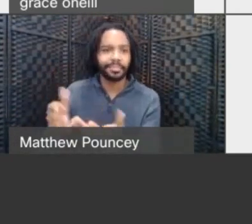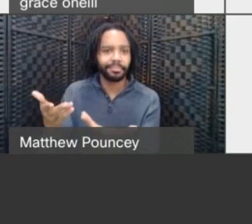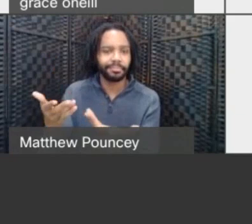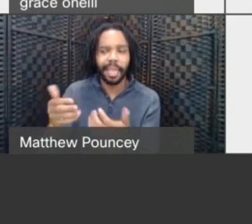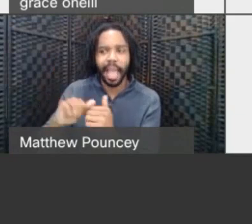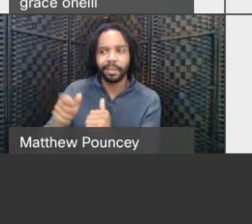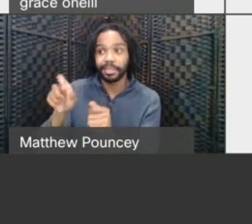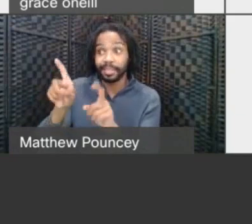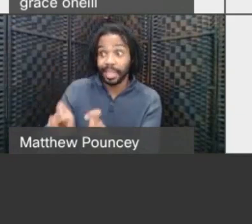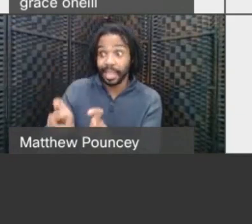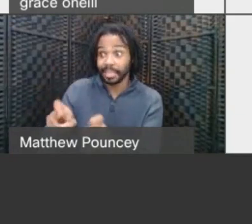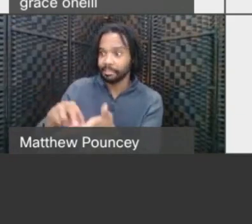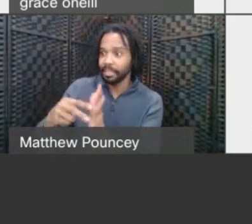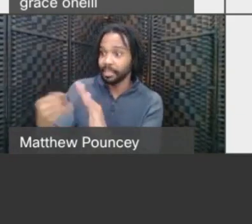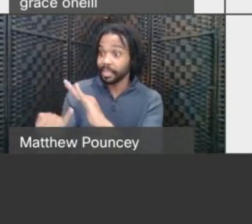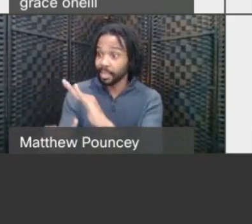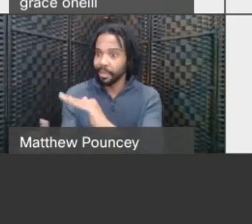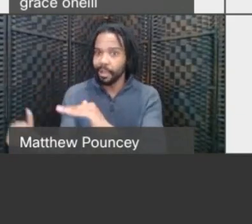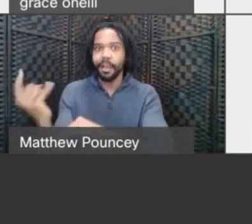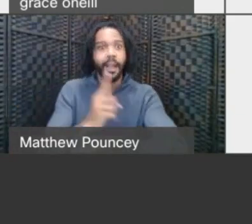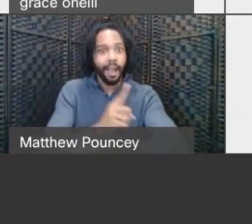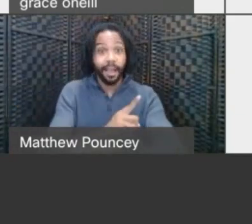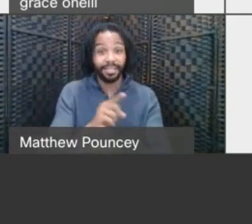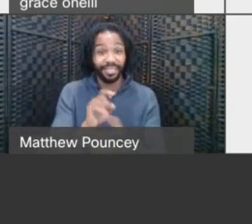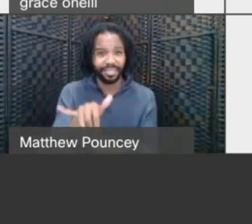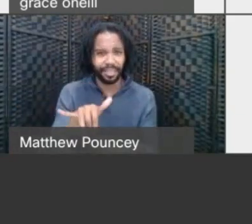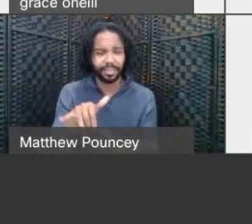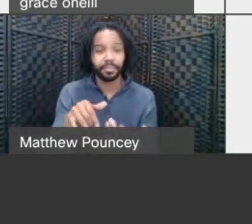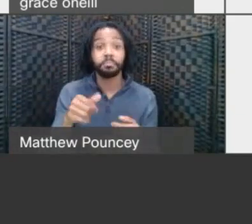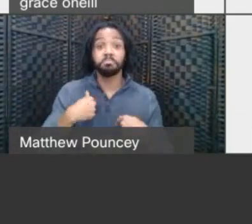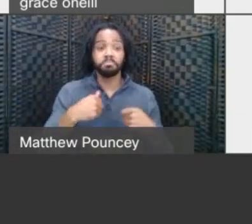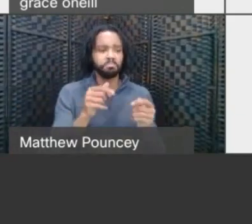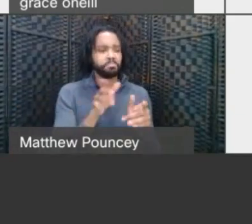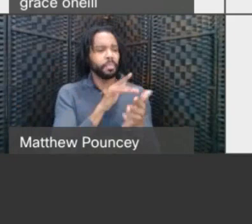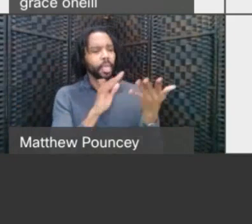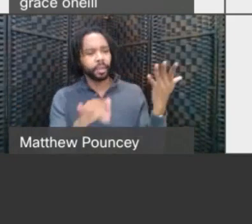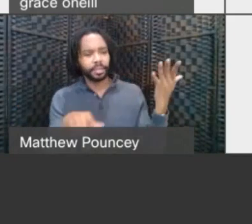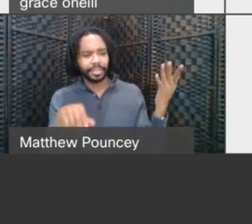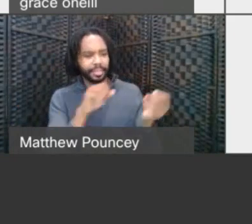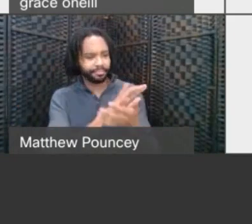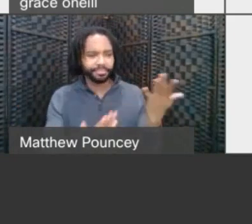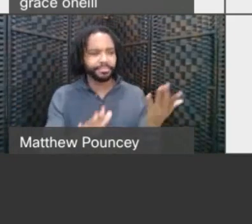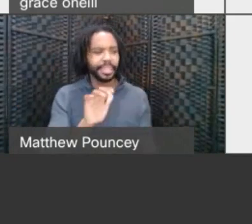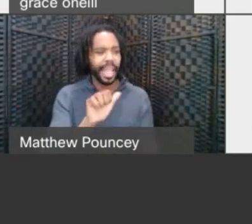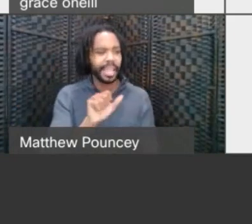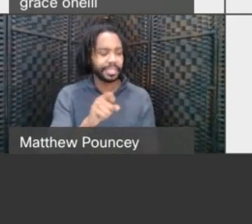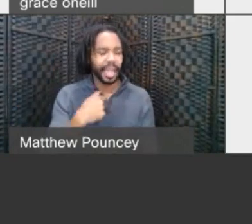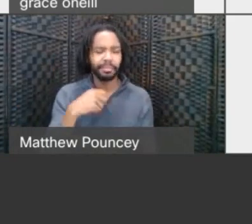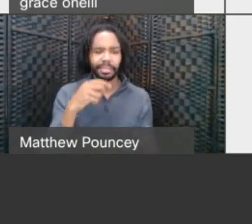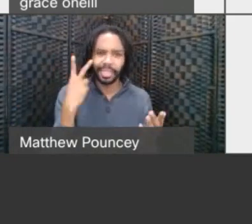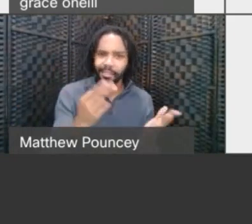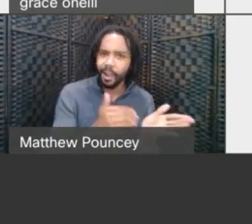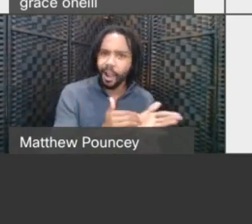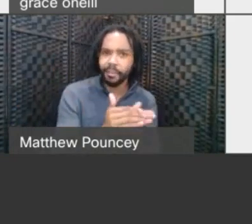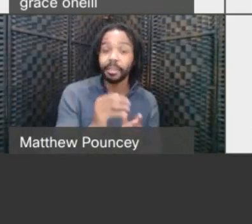person's isolation? Because as I go through all these cases, I'm reading a bit too often, frankly, that people